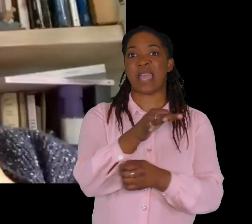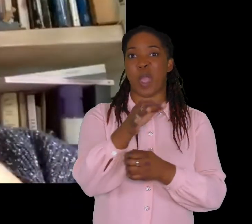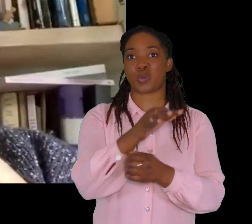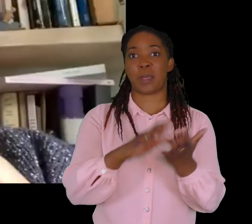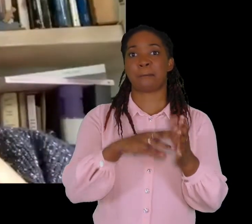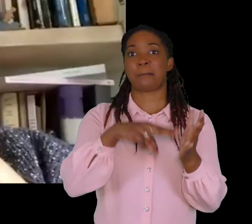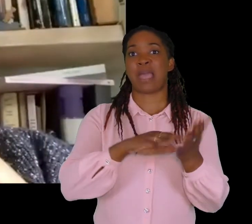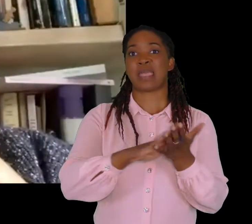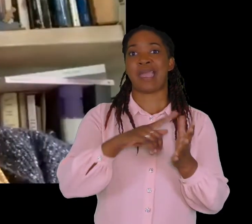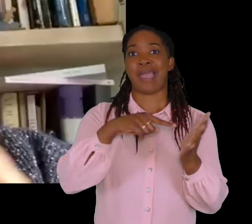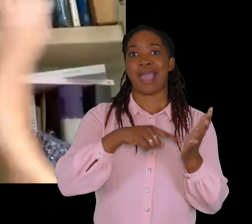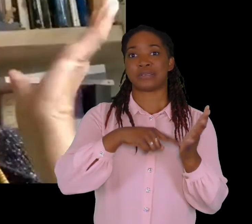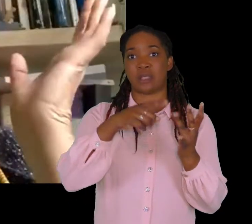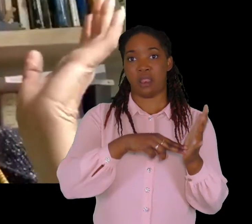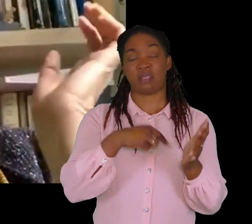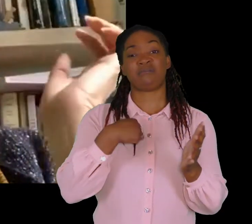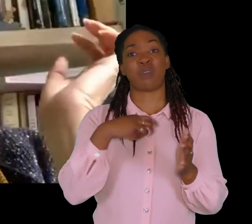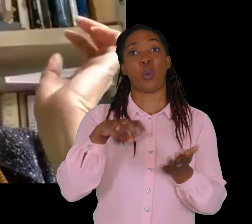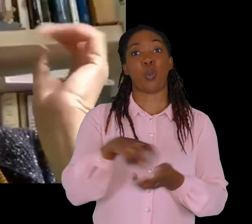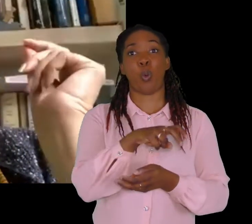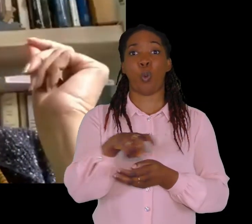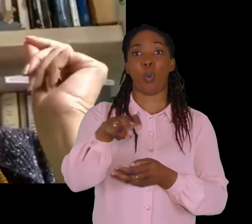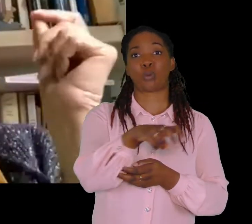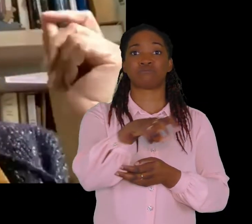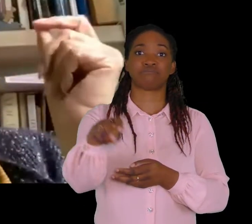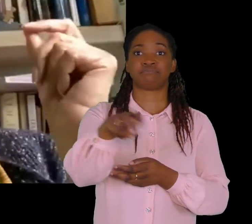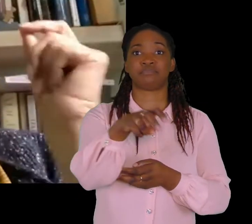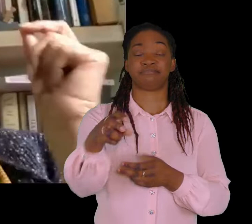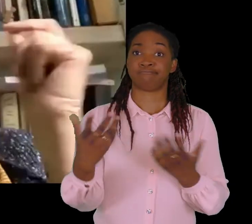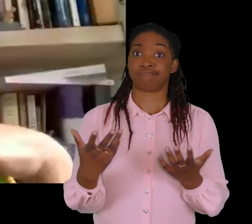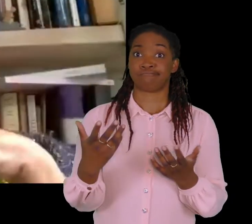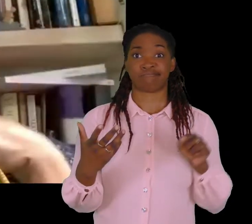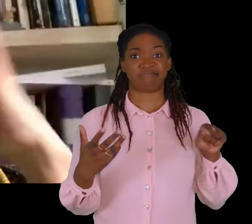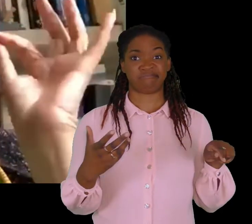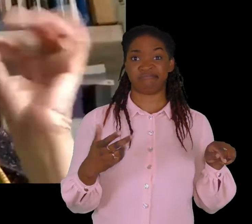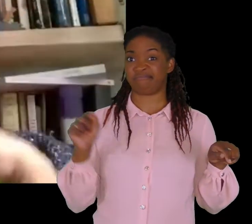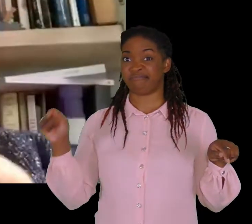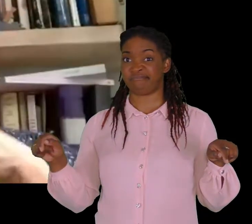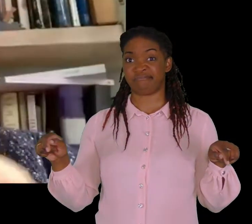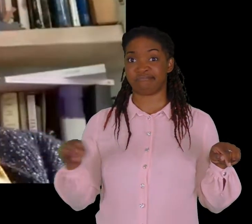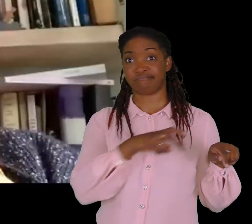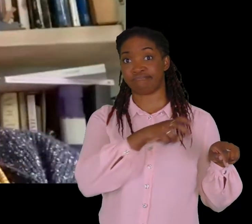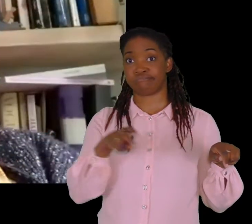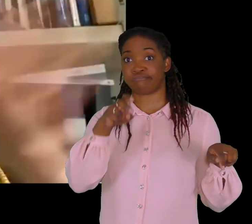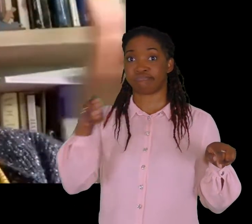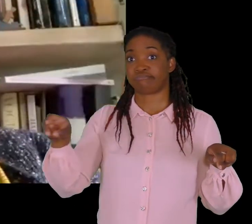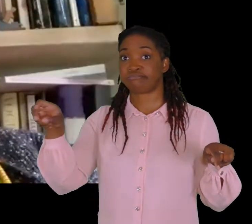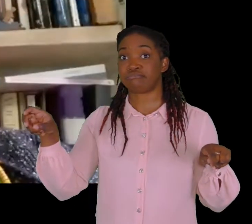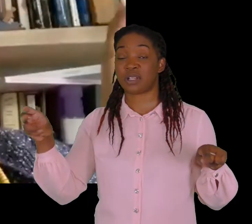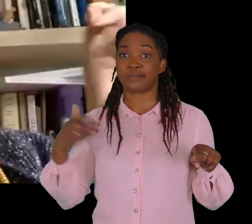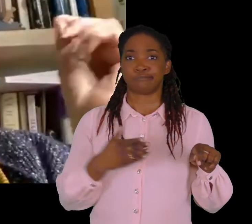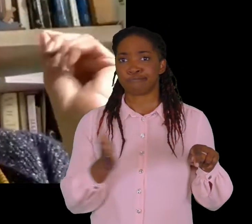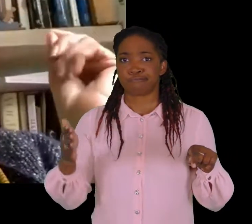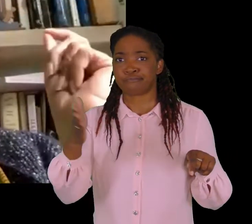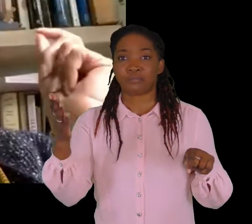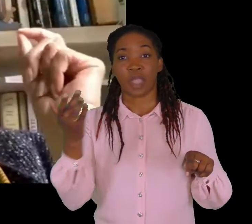And I would walk from one end of the Manhattan to the other, going from, on 57th